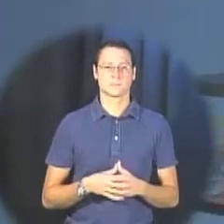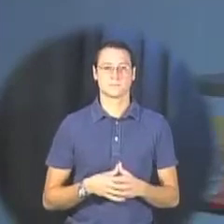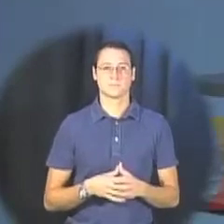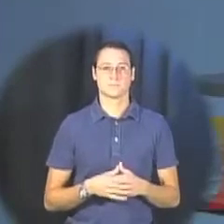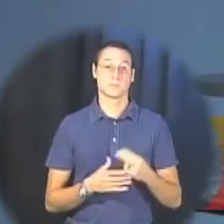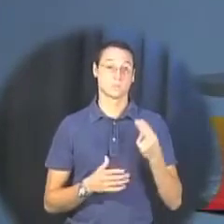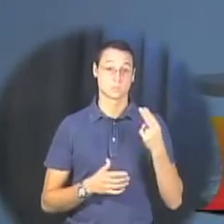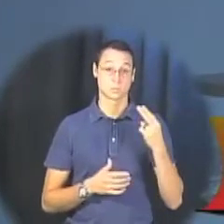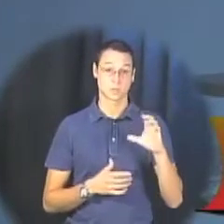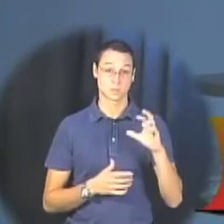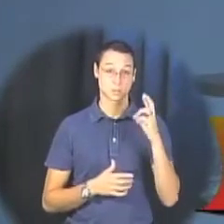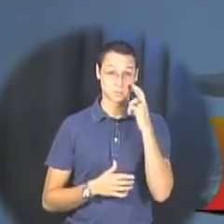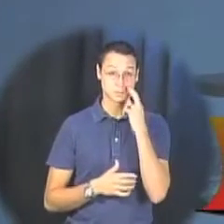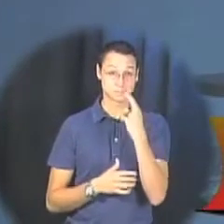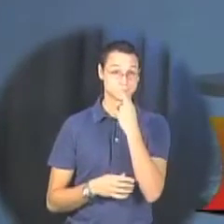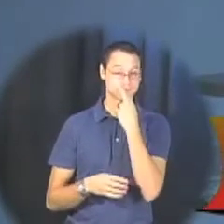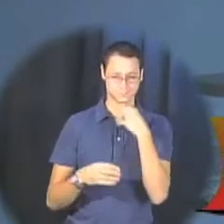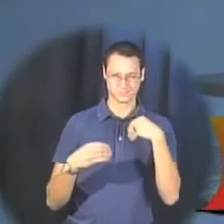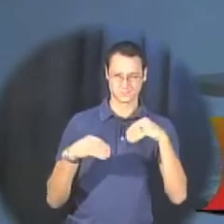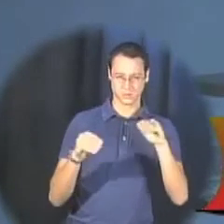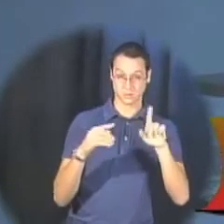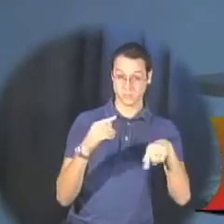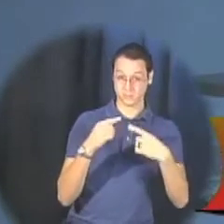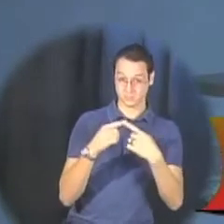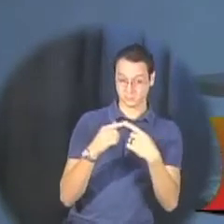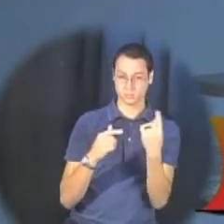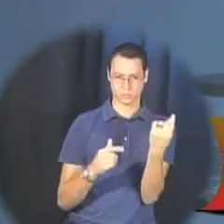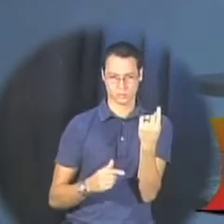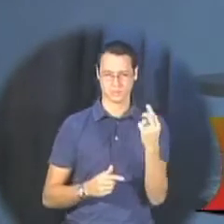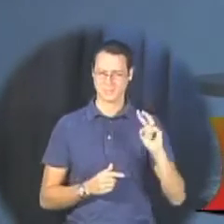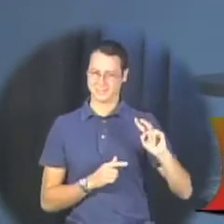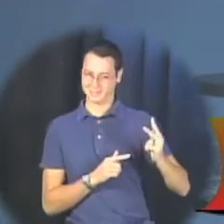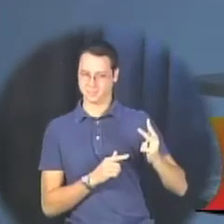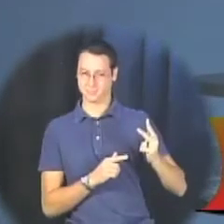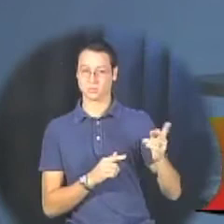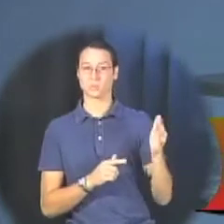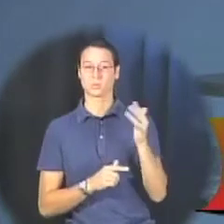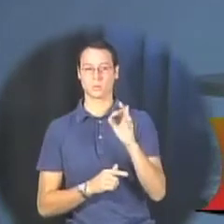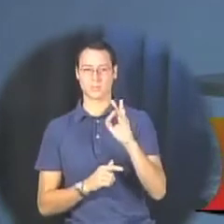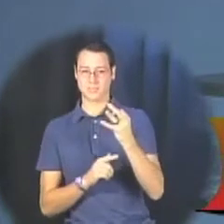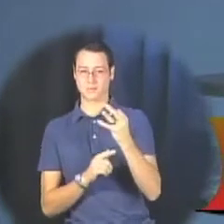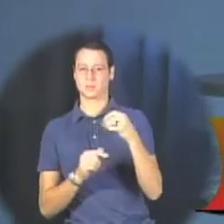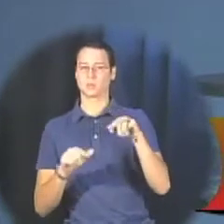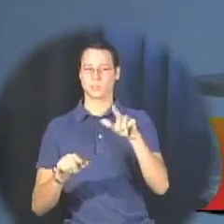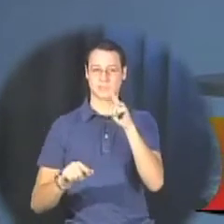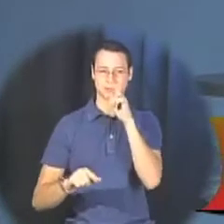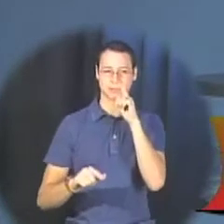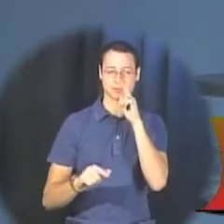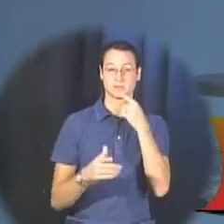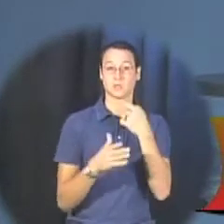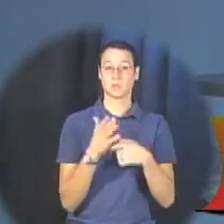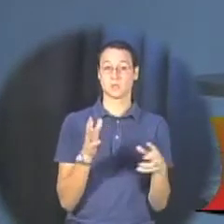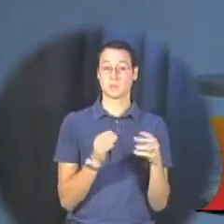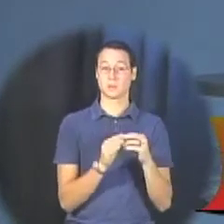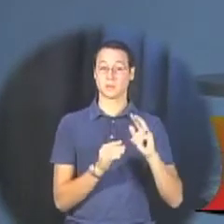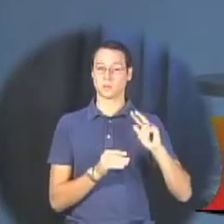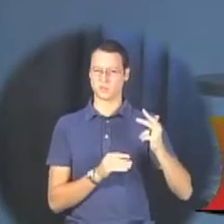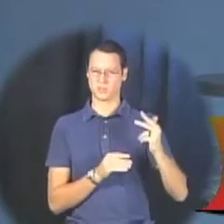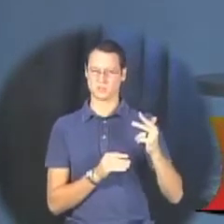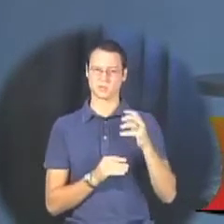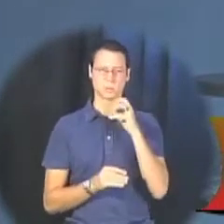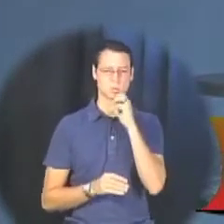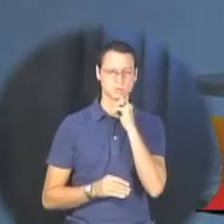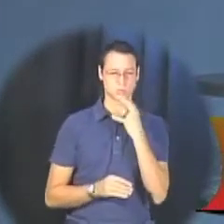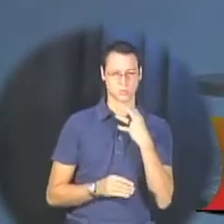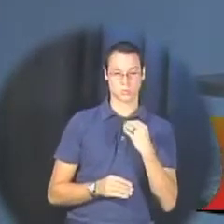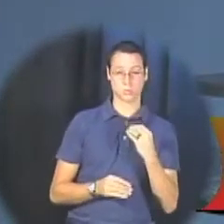Homecoming roses will be sold Tuesday, October 2nd through Tuesday, October 9th during both lunches. The cost is $3 for an orange and white rose with a